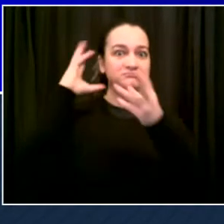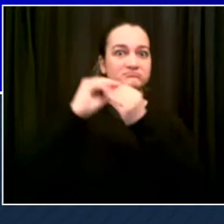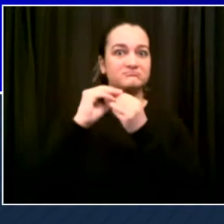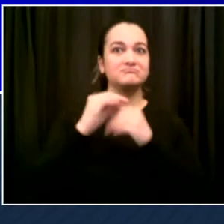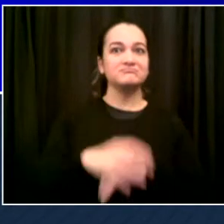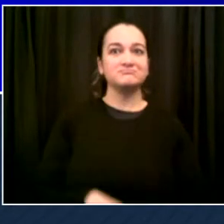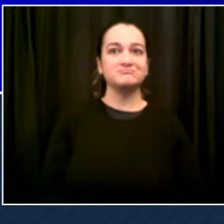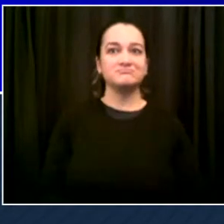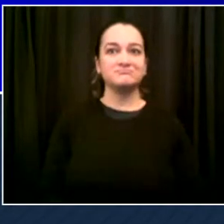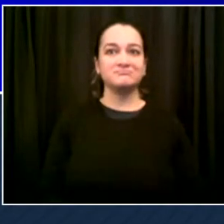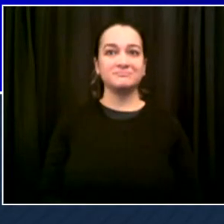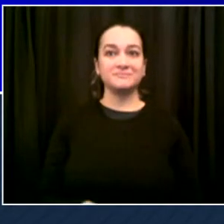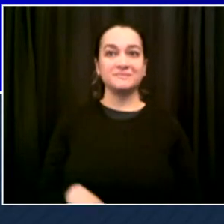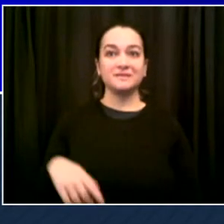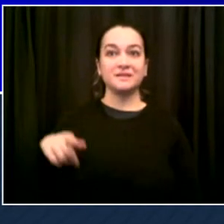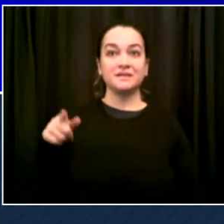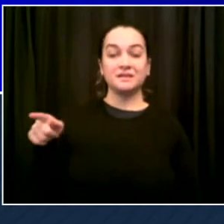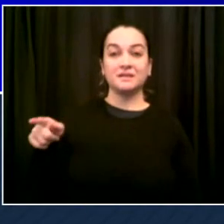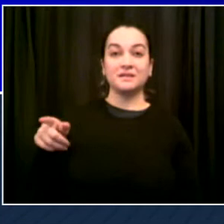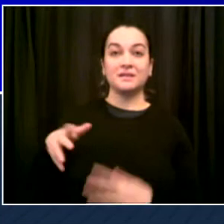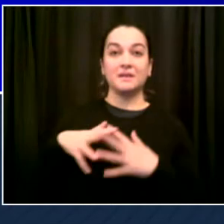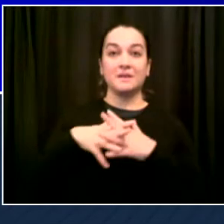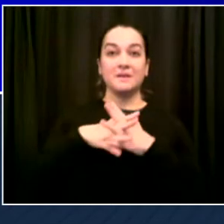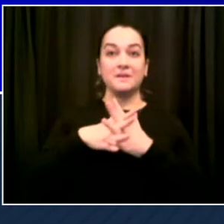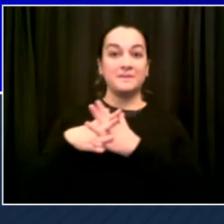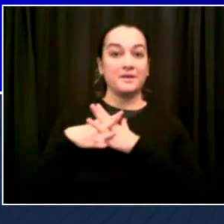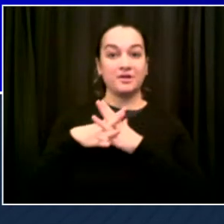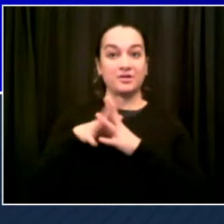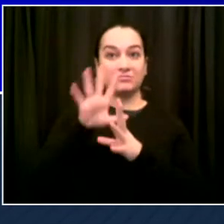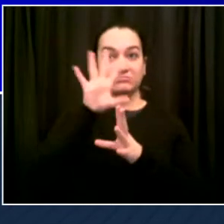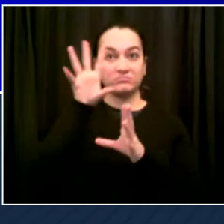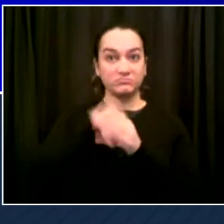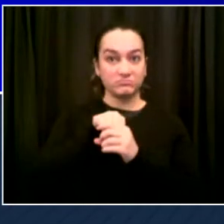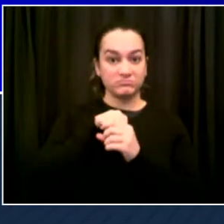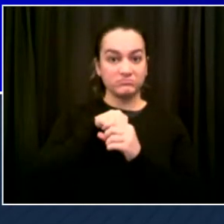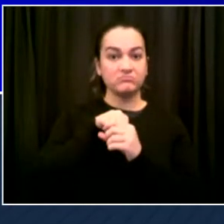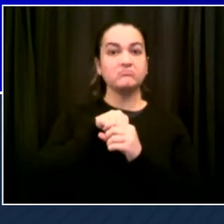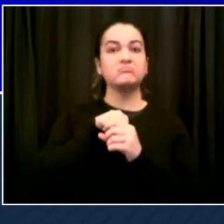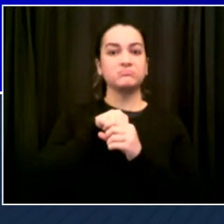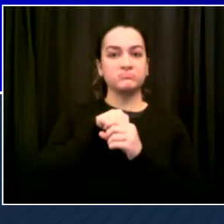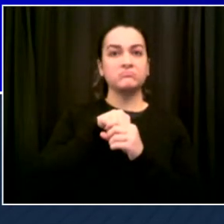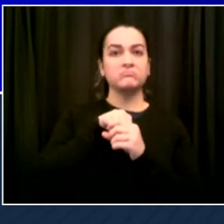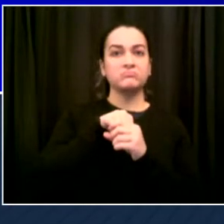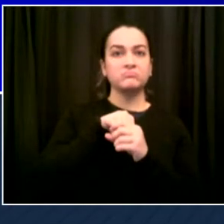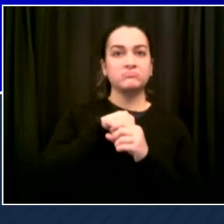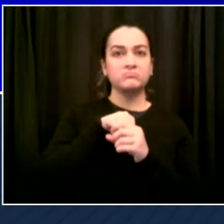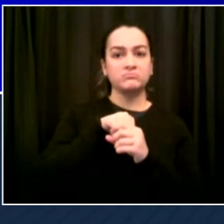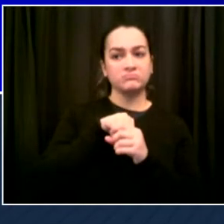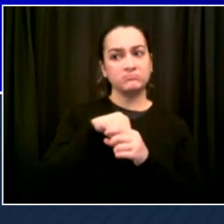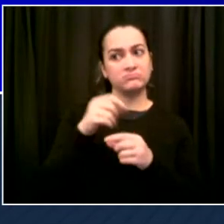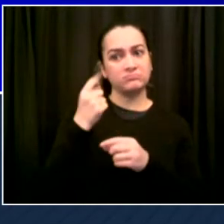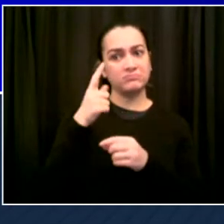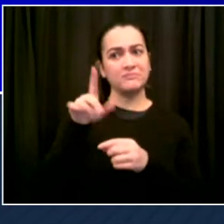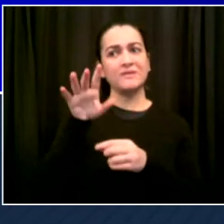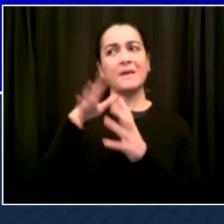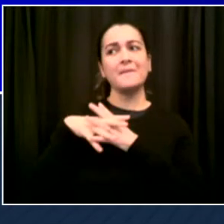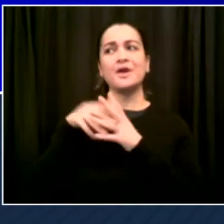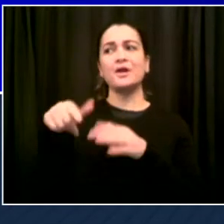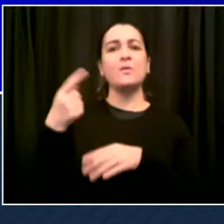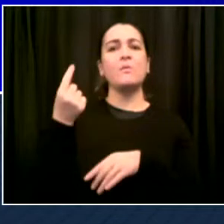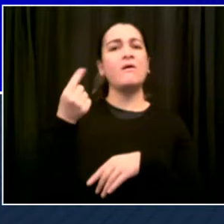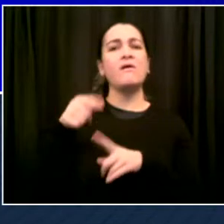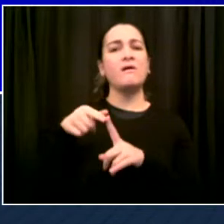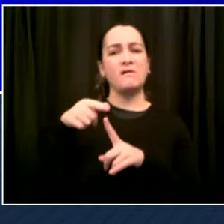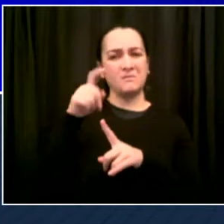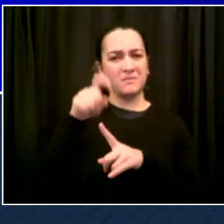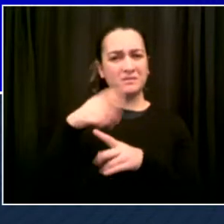community. The fact that we've got to come to grips with our history so suffused by racism and overcome it. I, in my